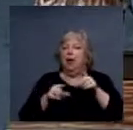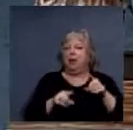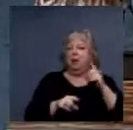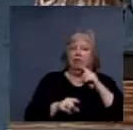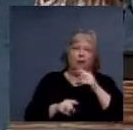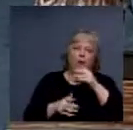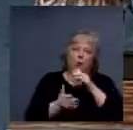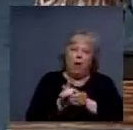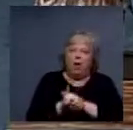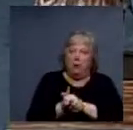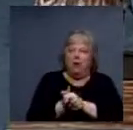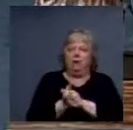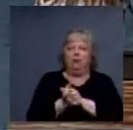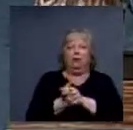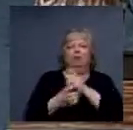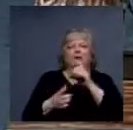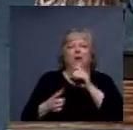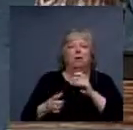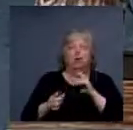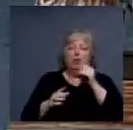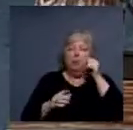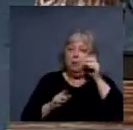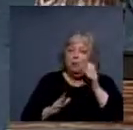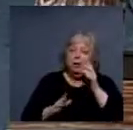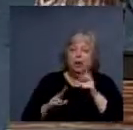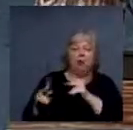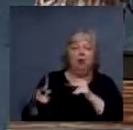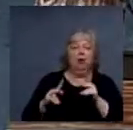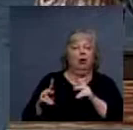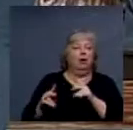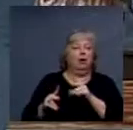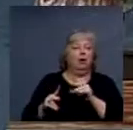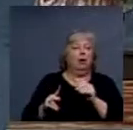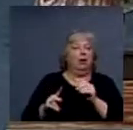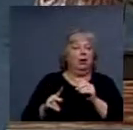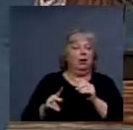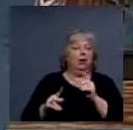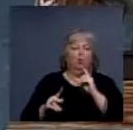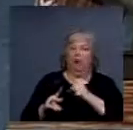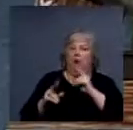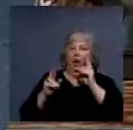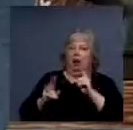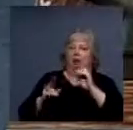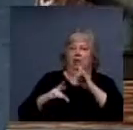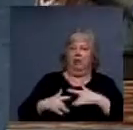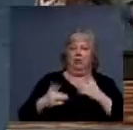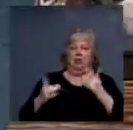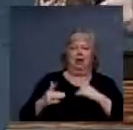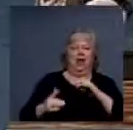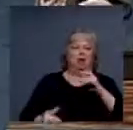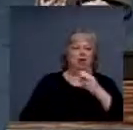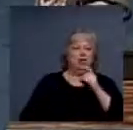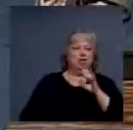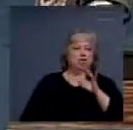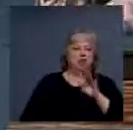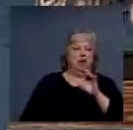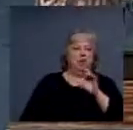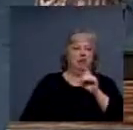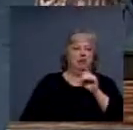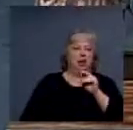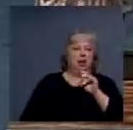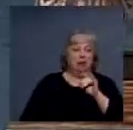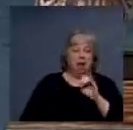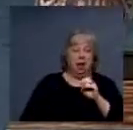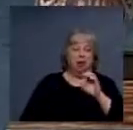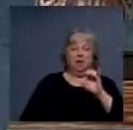parties. It would have, we are honored and thrilled to have Chef Donnie Furneaux, who is one of